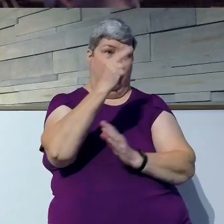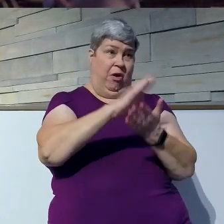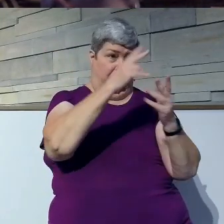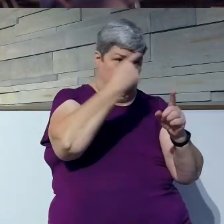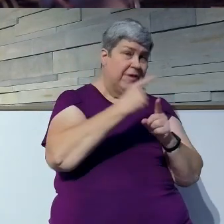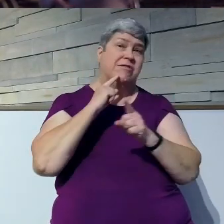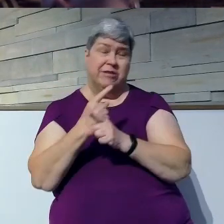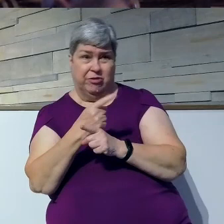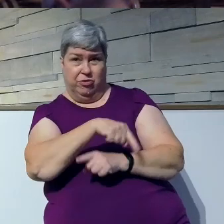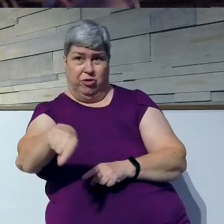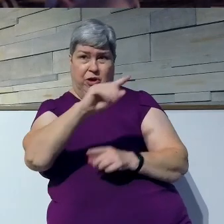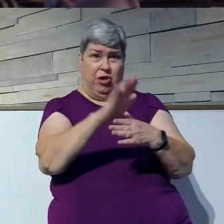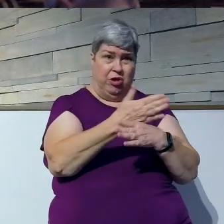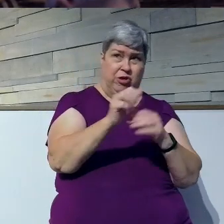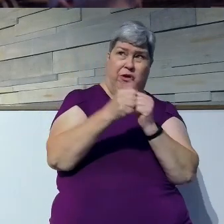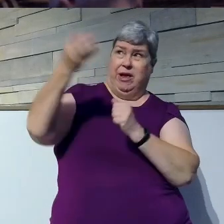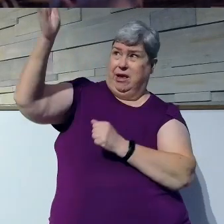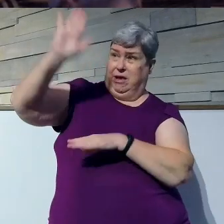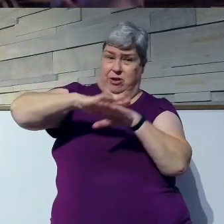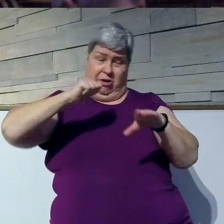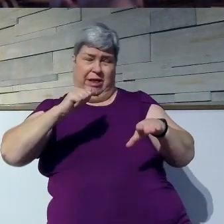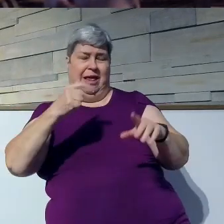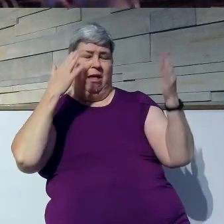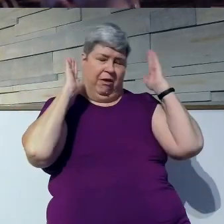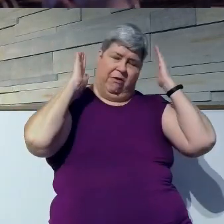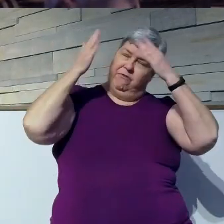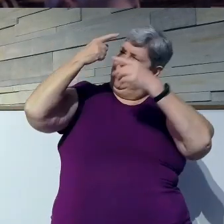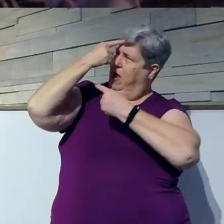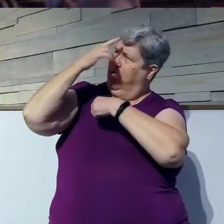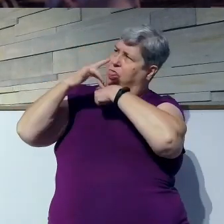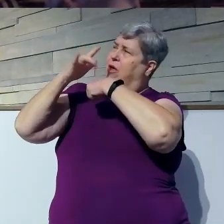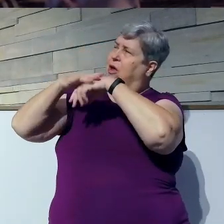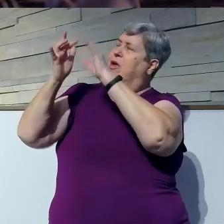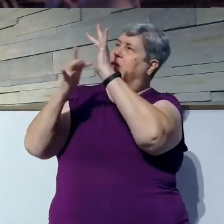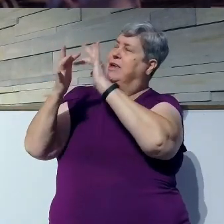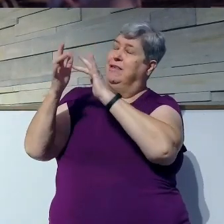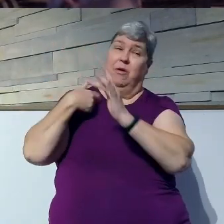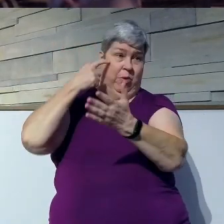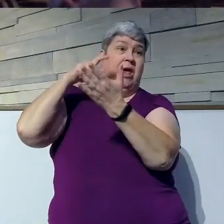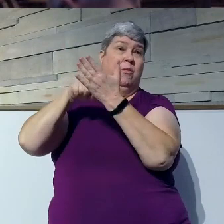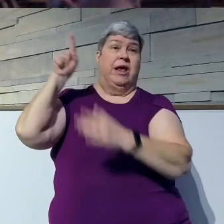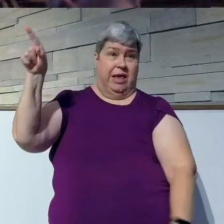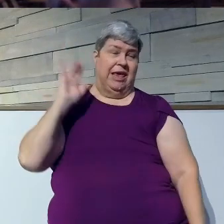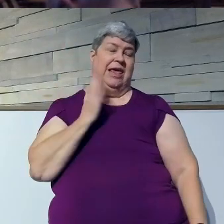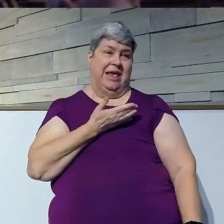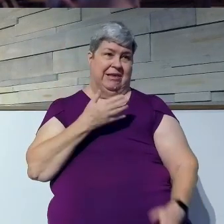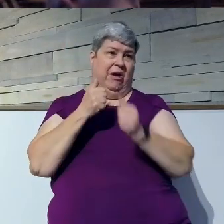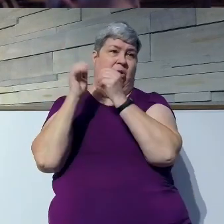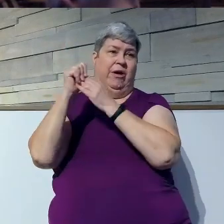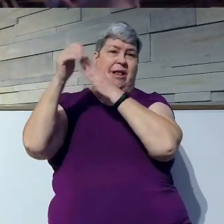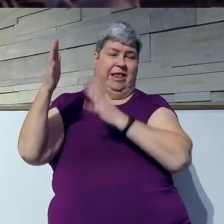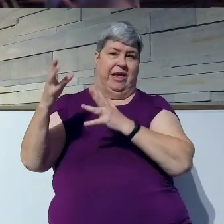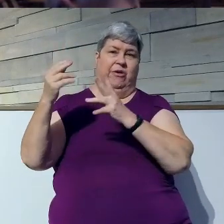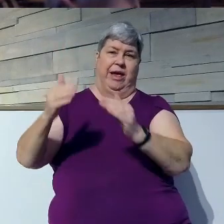and sisters who share in the heavenly calling, fix your thoughts on Jesus, whom we acknowledge as our apostle